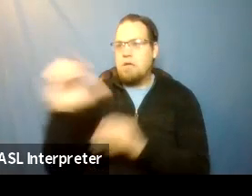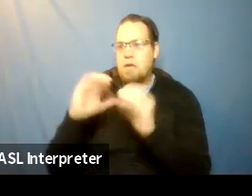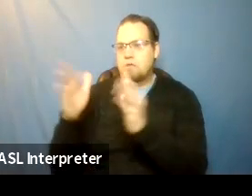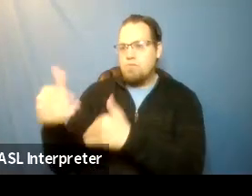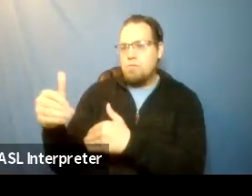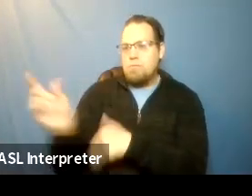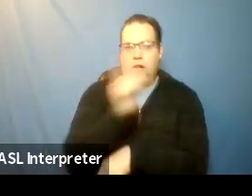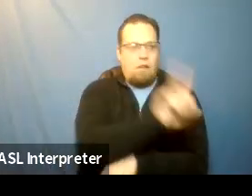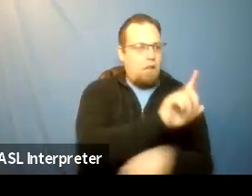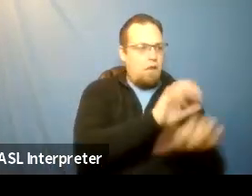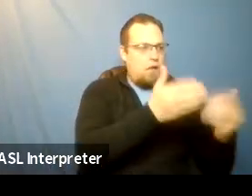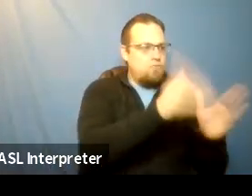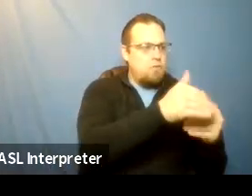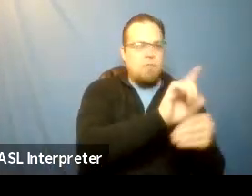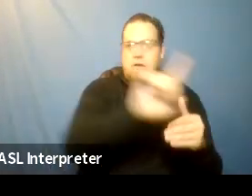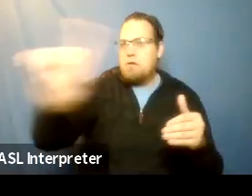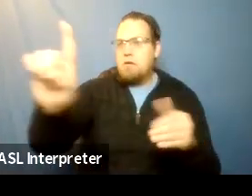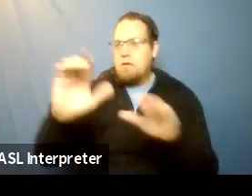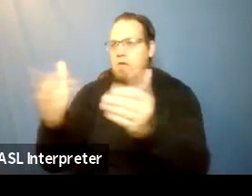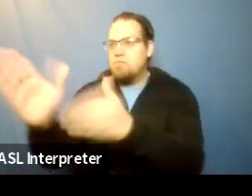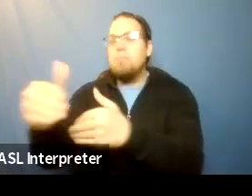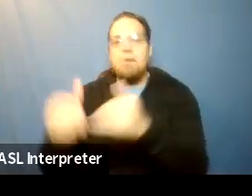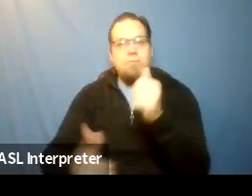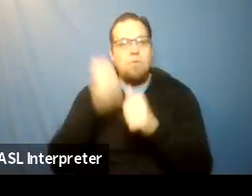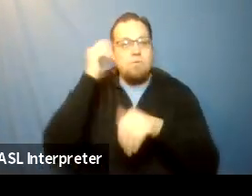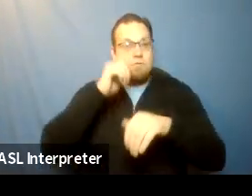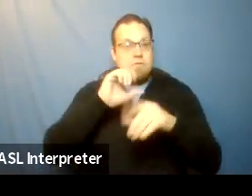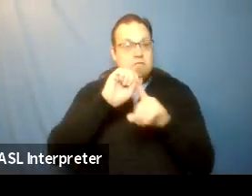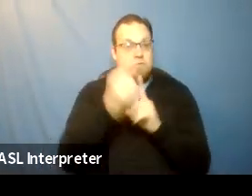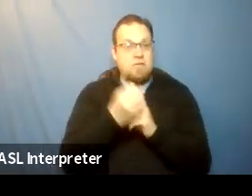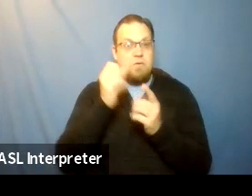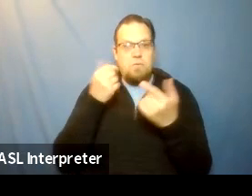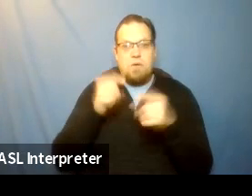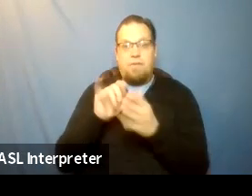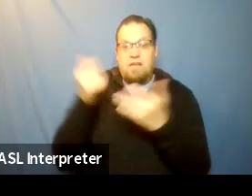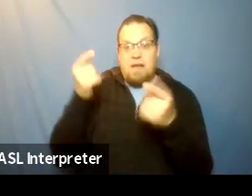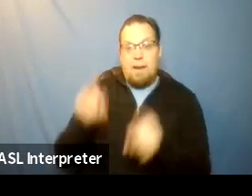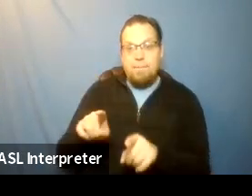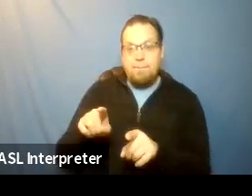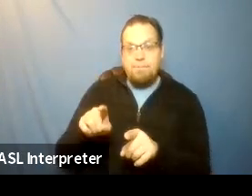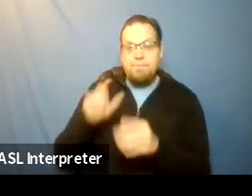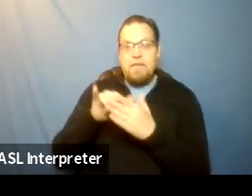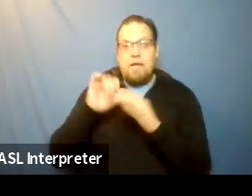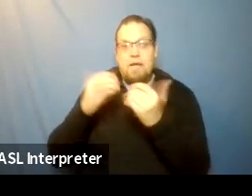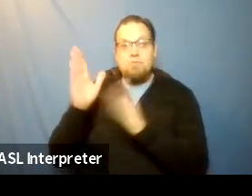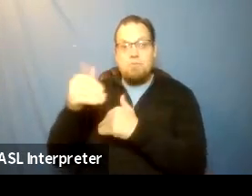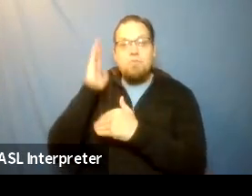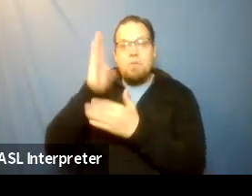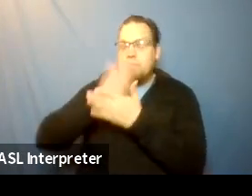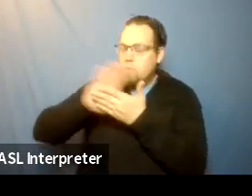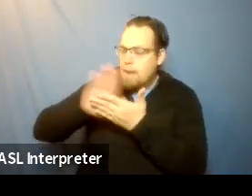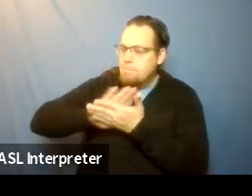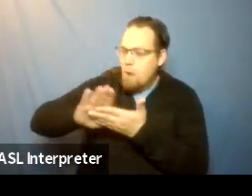going to a new class in most situations. And so while that's happening, those classrooms will be wiped